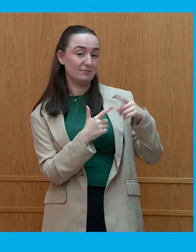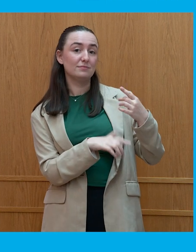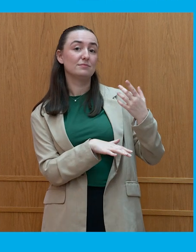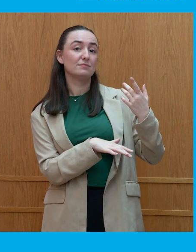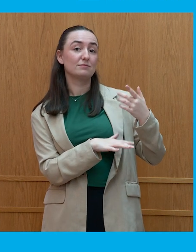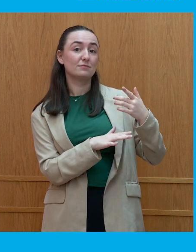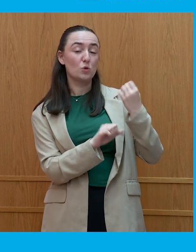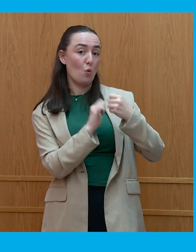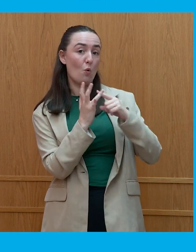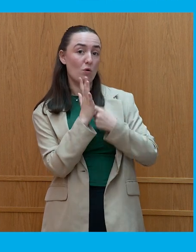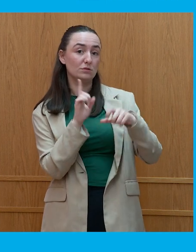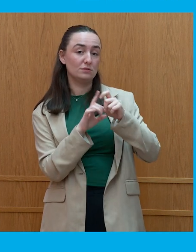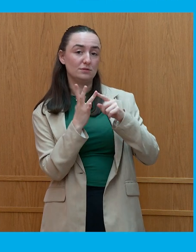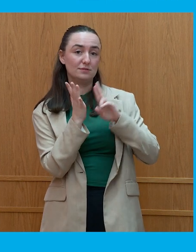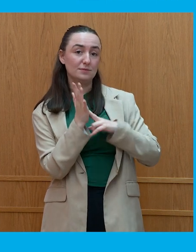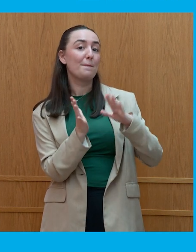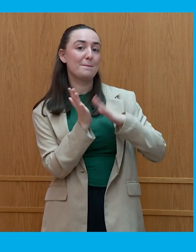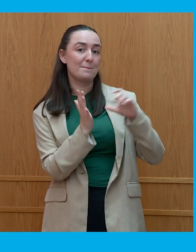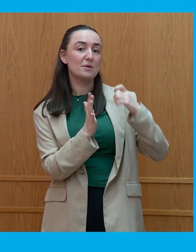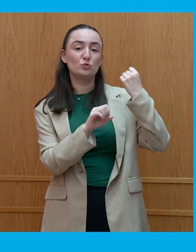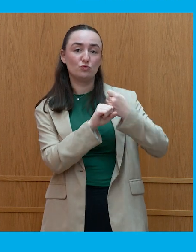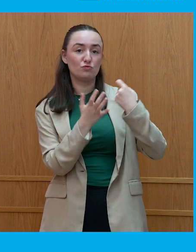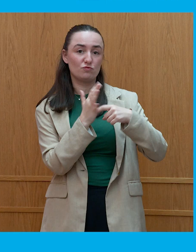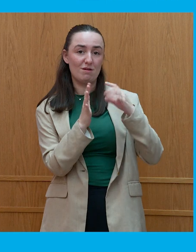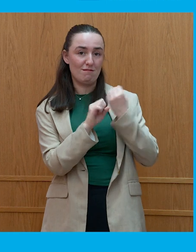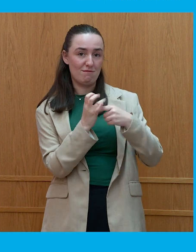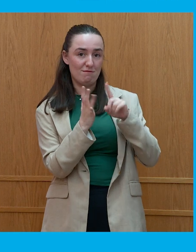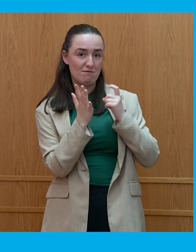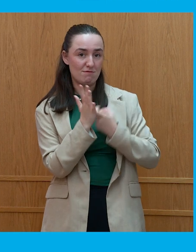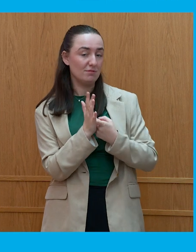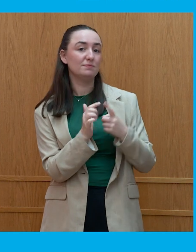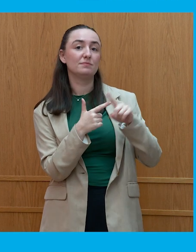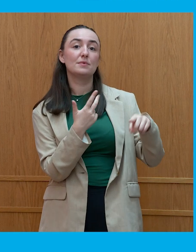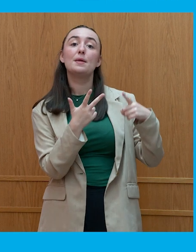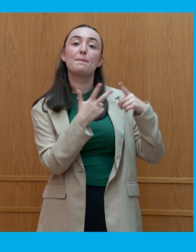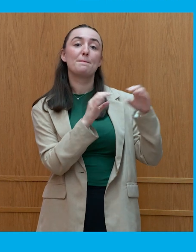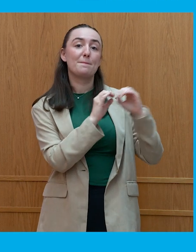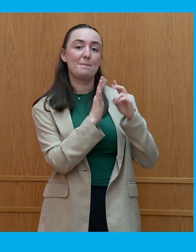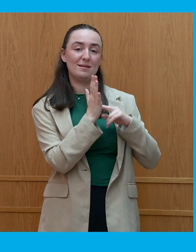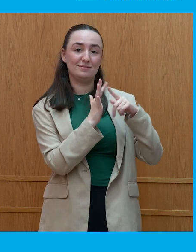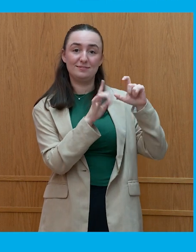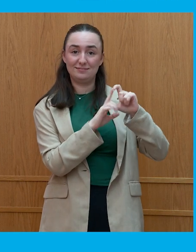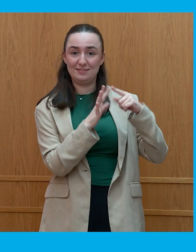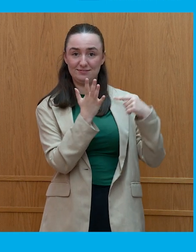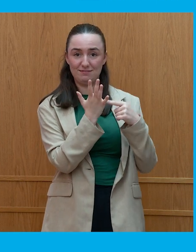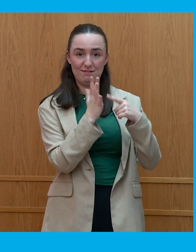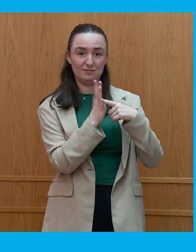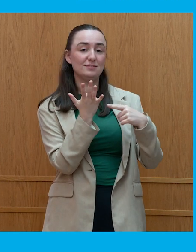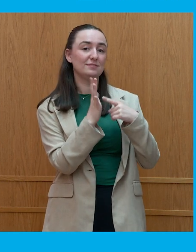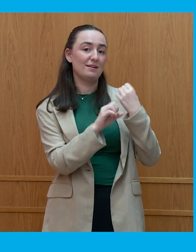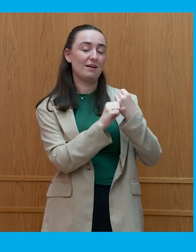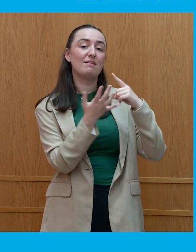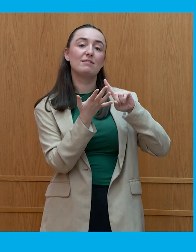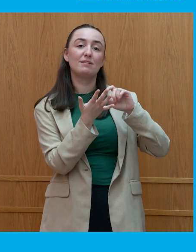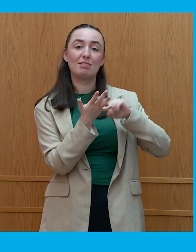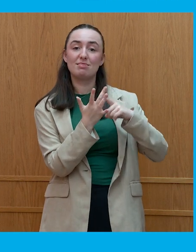Moir. I'll give you more details about them later. But basically, today's event is going to be recorded,